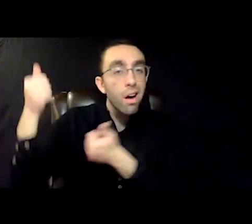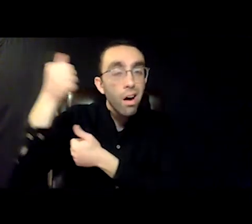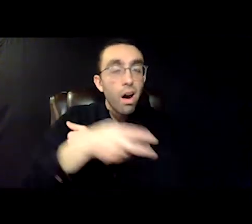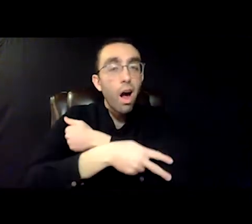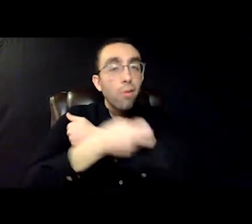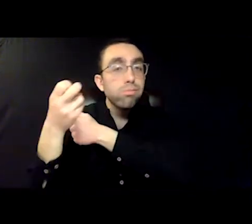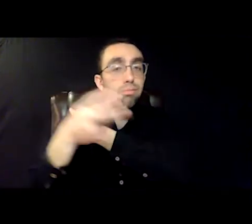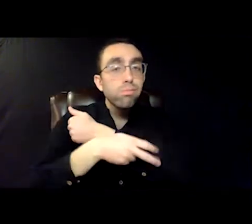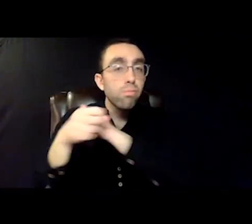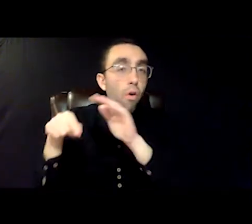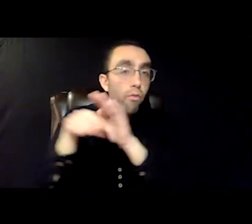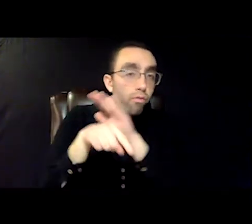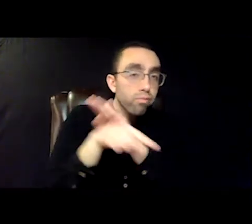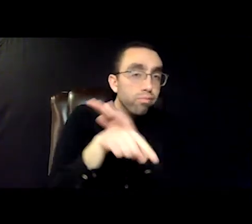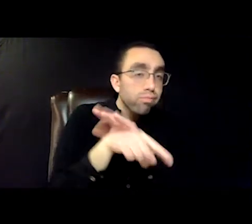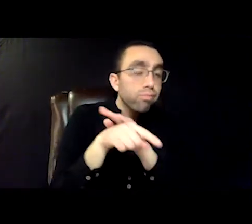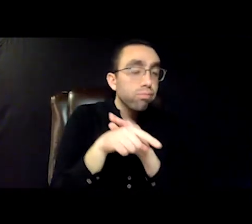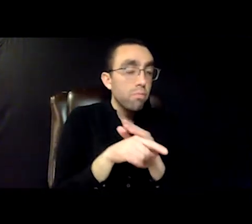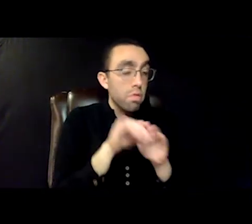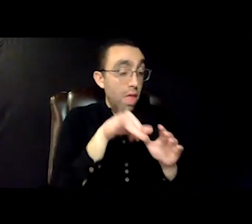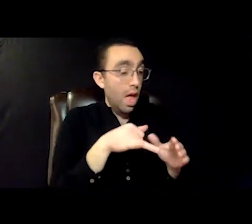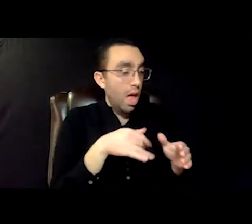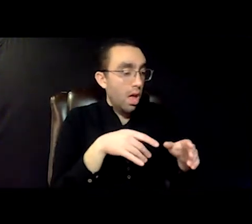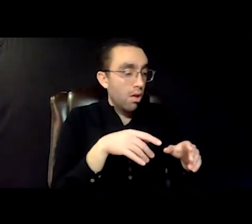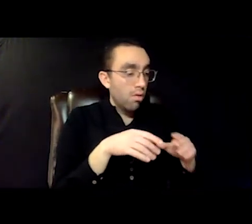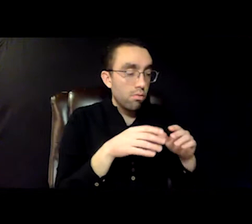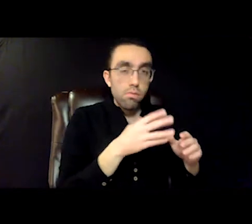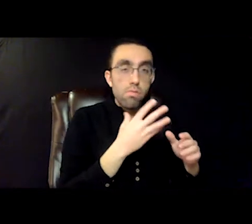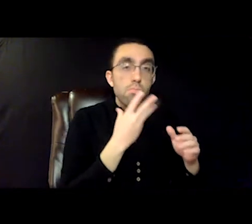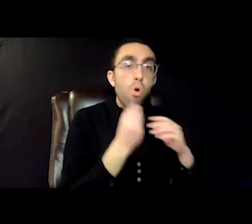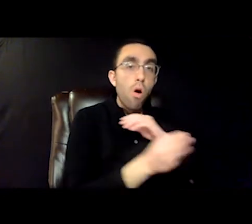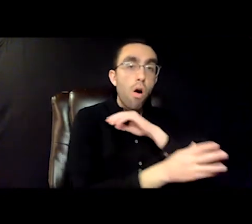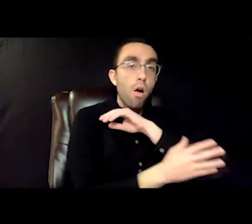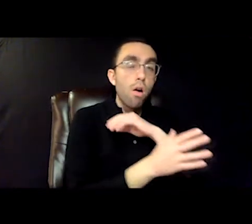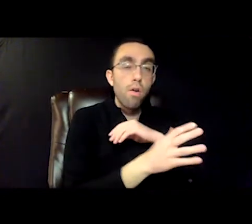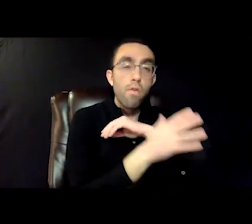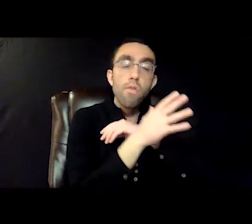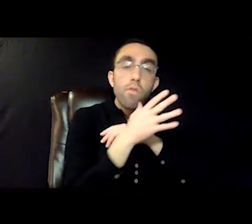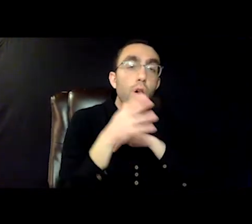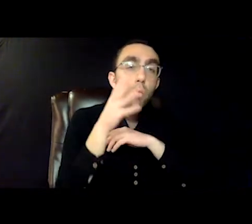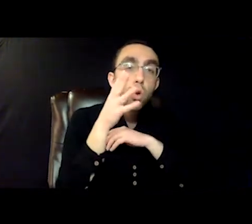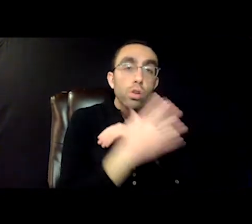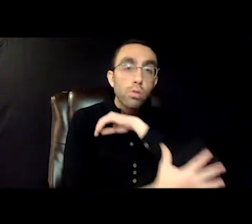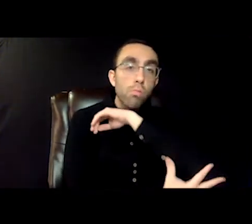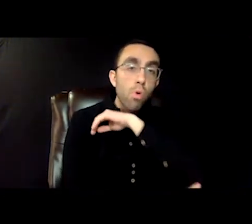genocide and forced migration that has never ended. This is existing today.